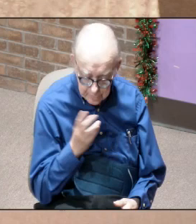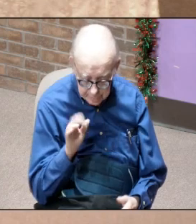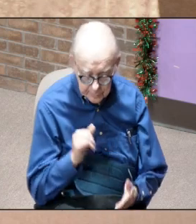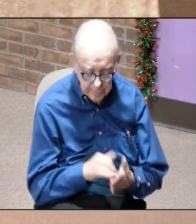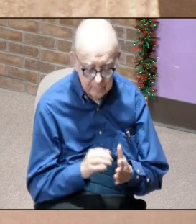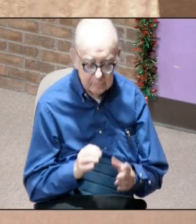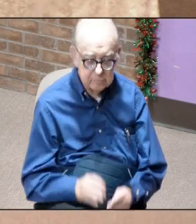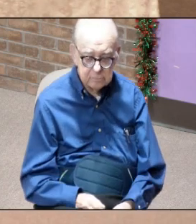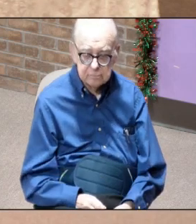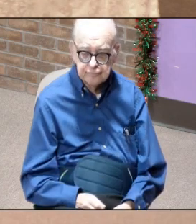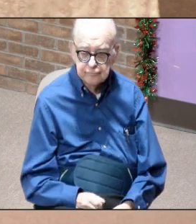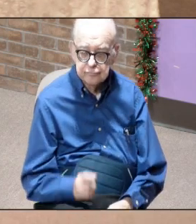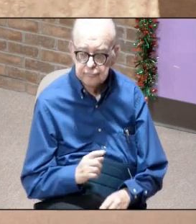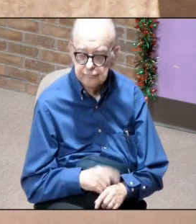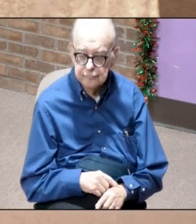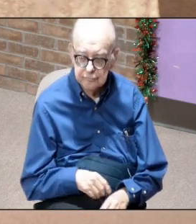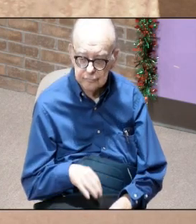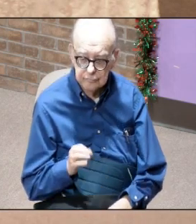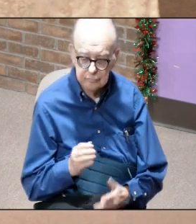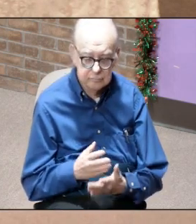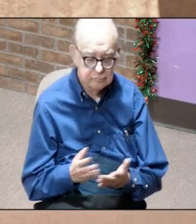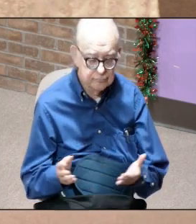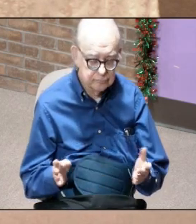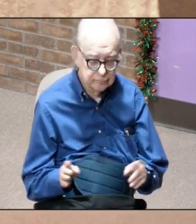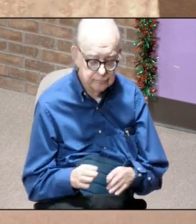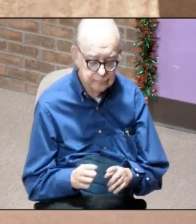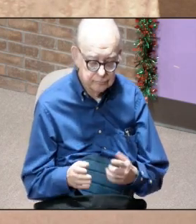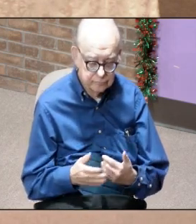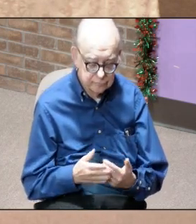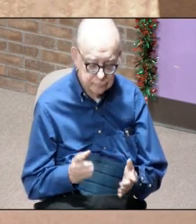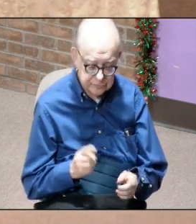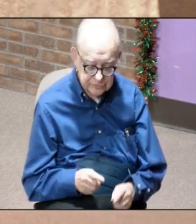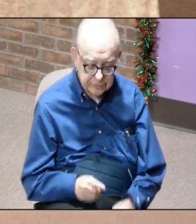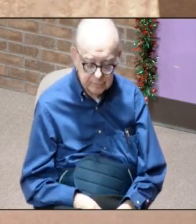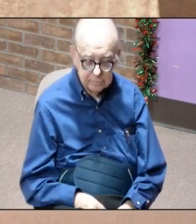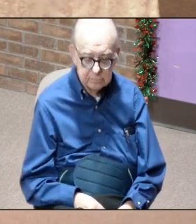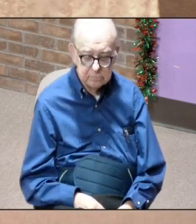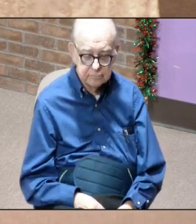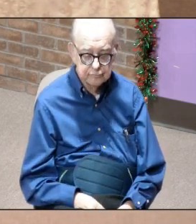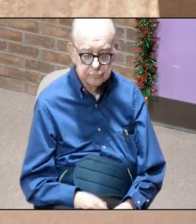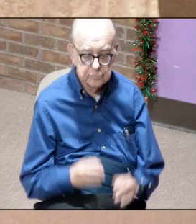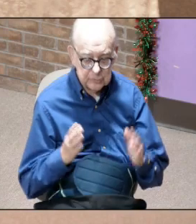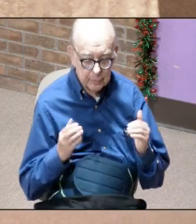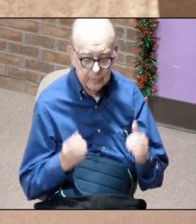Yeah, I mean, most of the time you're going to try and find somebody close to you, hopefully. Okay?